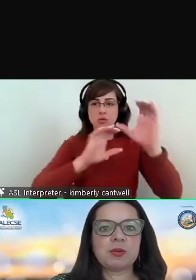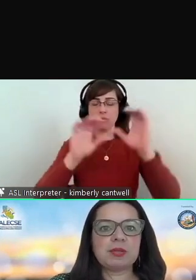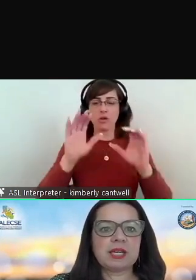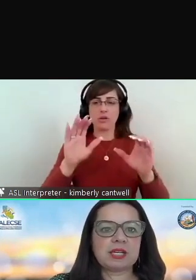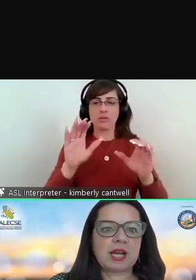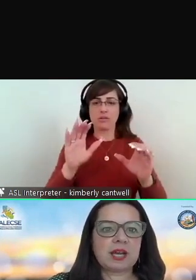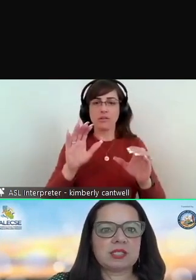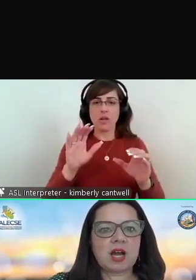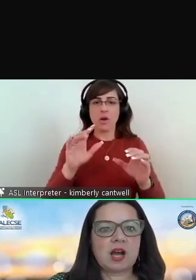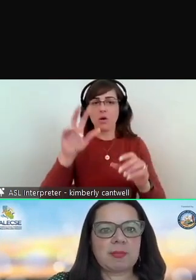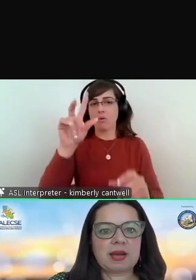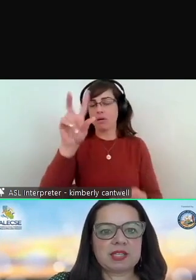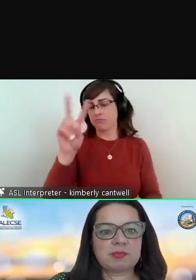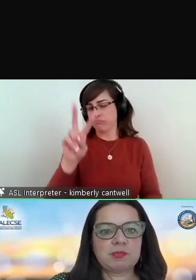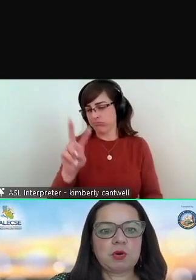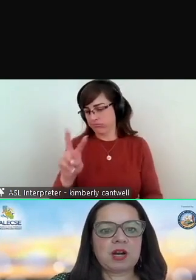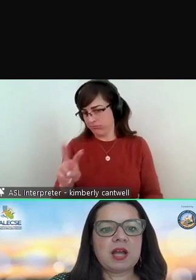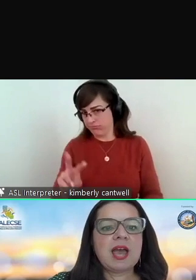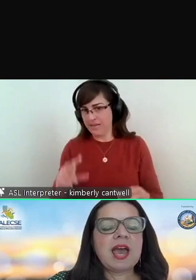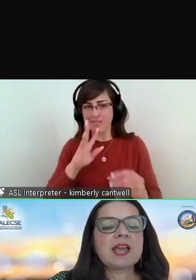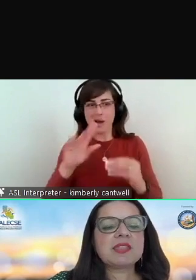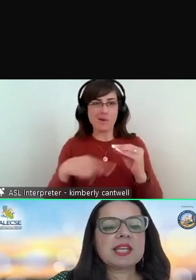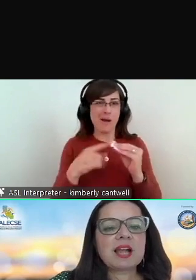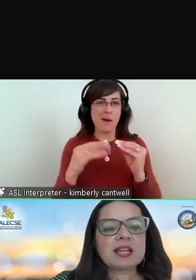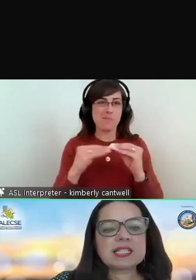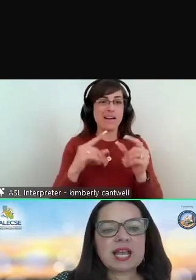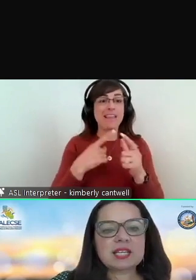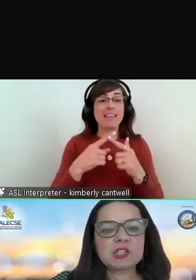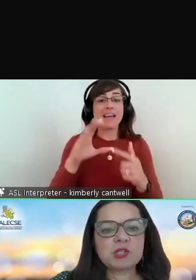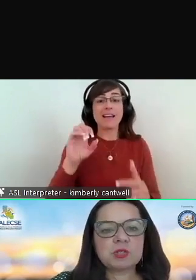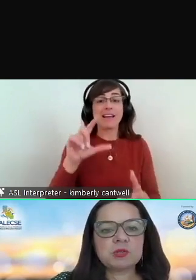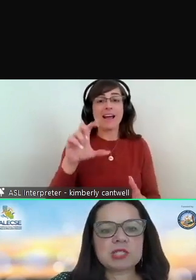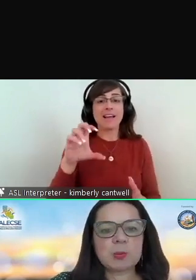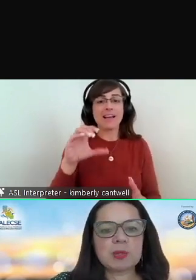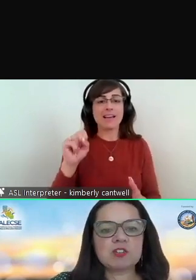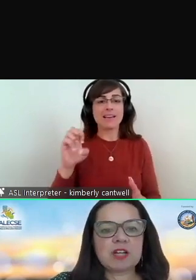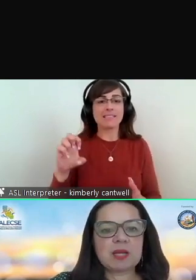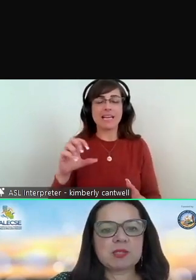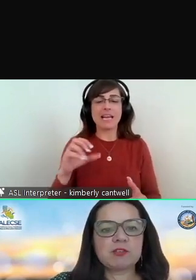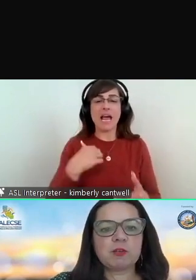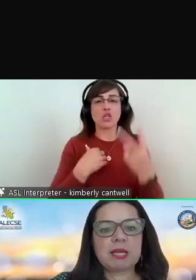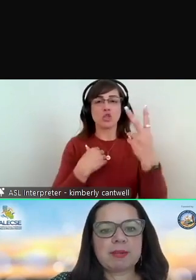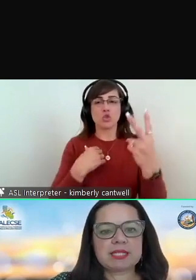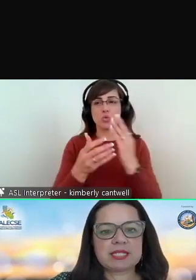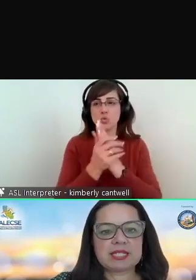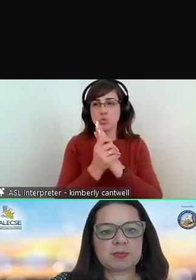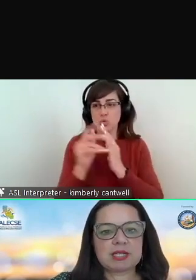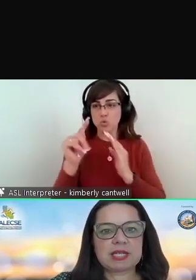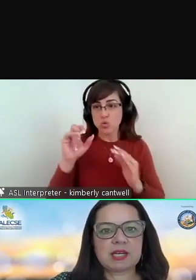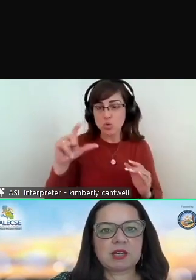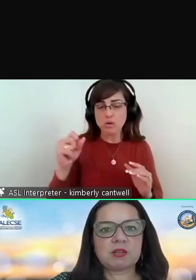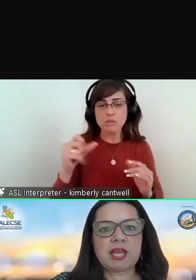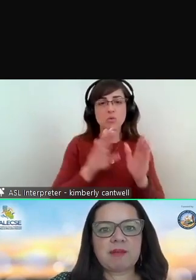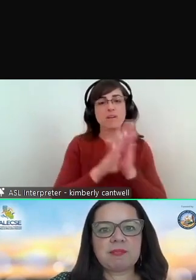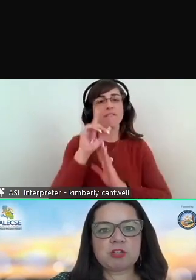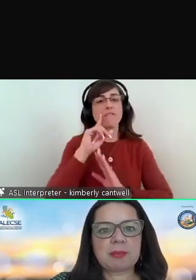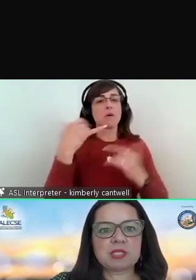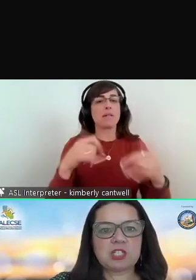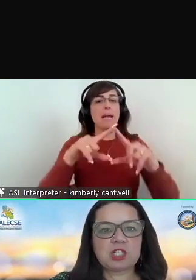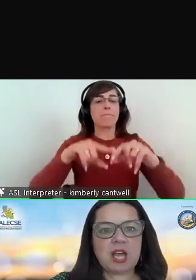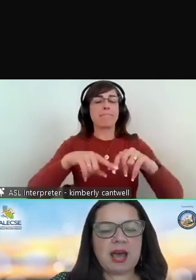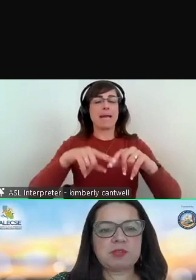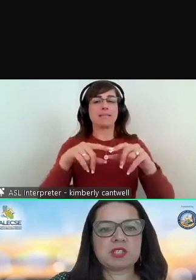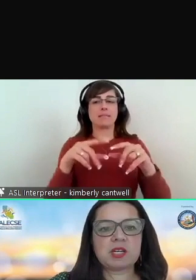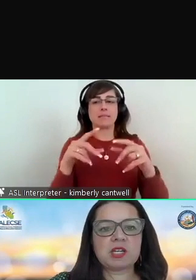will. We're really going to kind of talk about this more. And then CalECSE has 2 tools that we've developed for play-based assessments, and they have been dropped